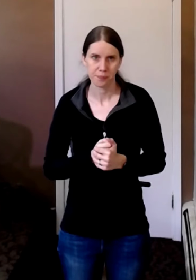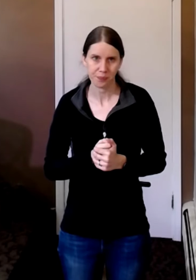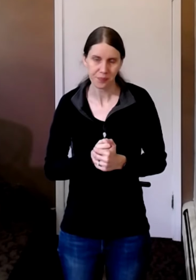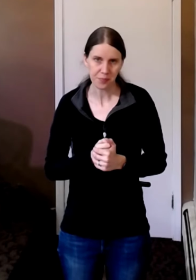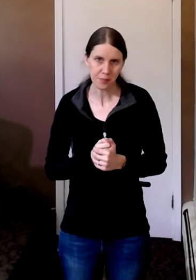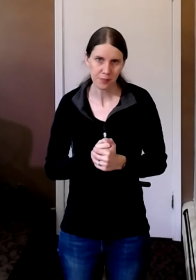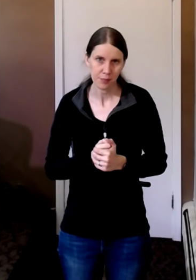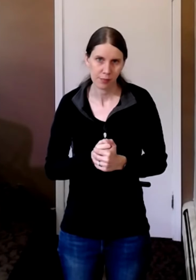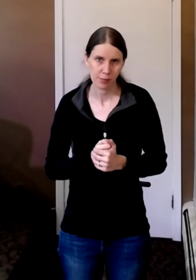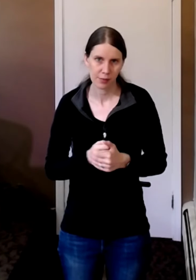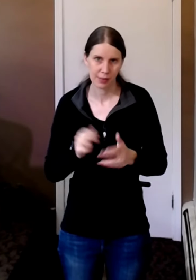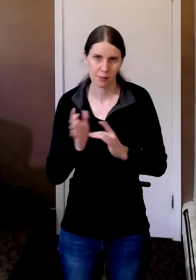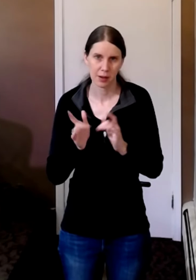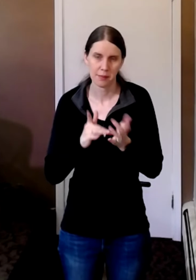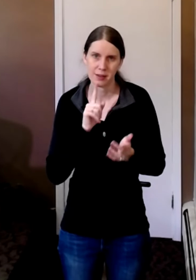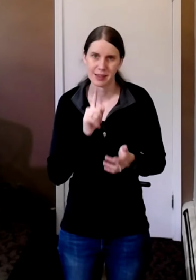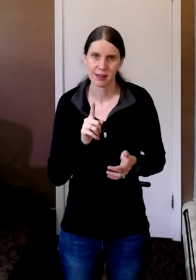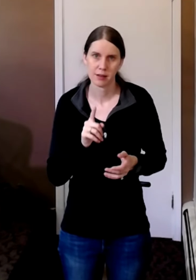And then he says this.